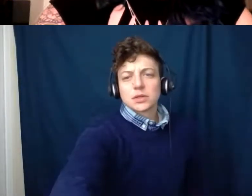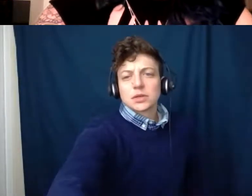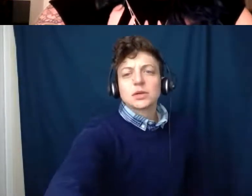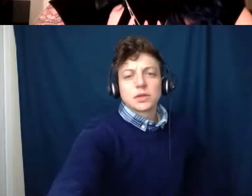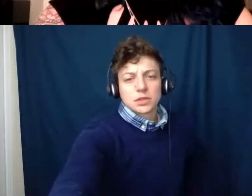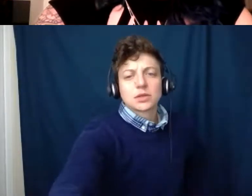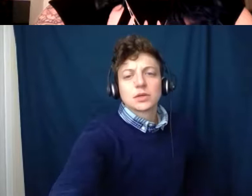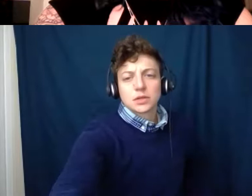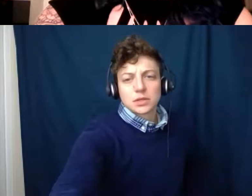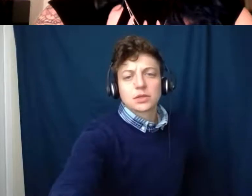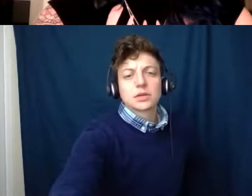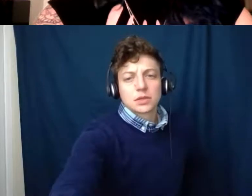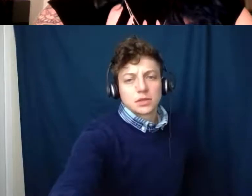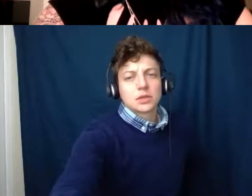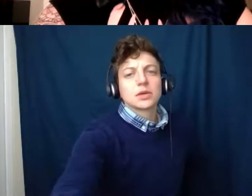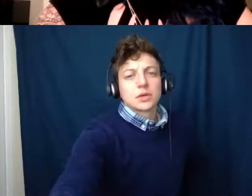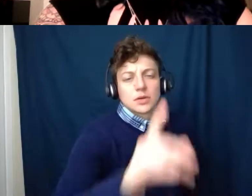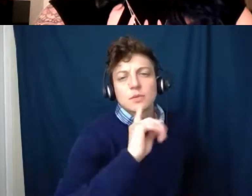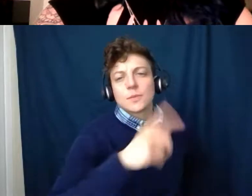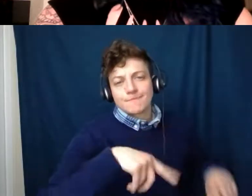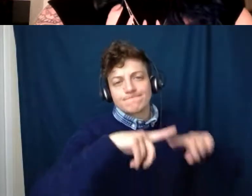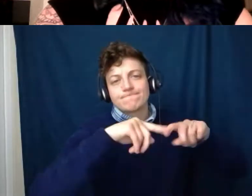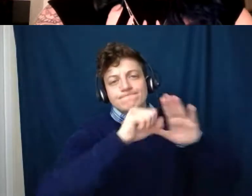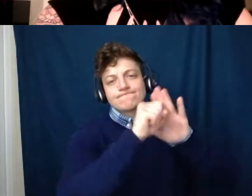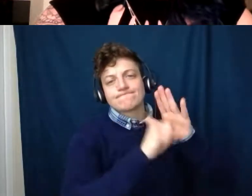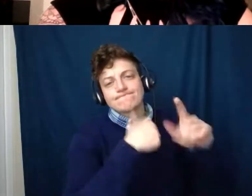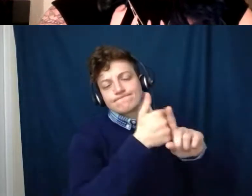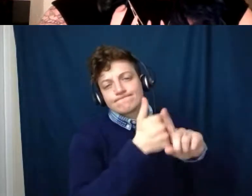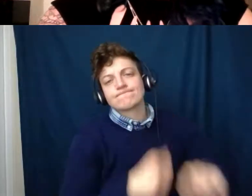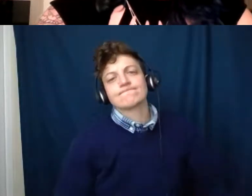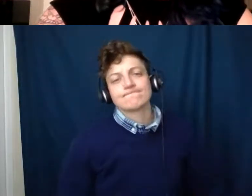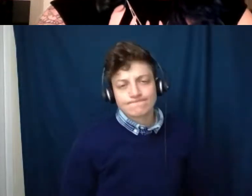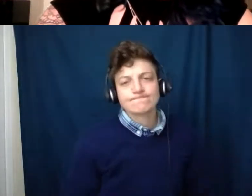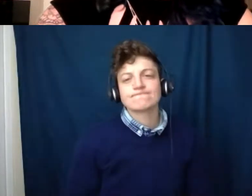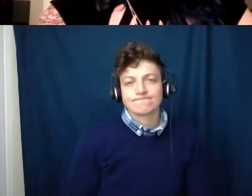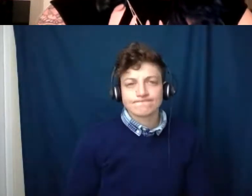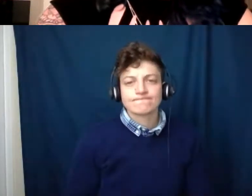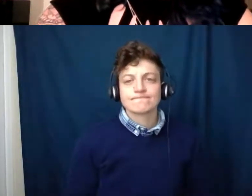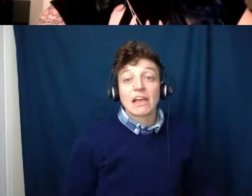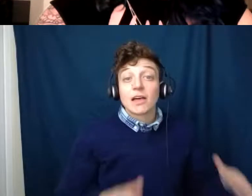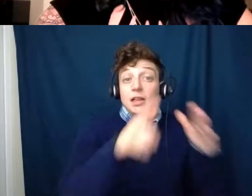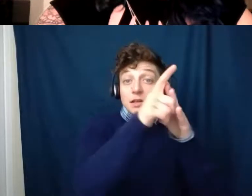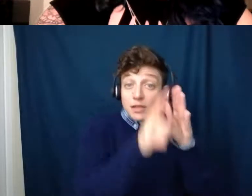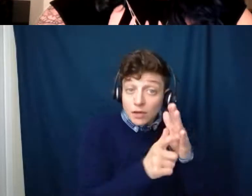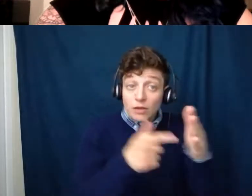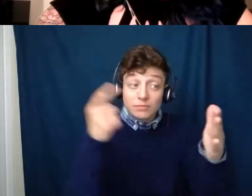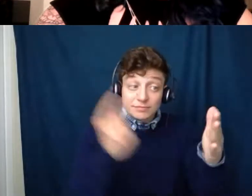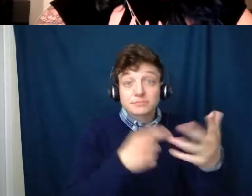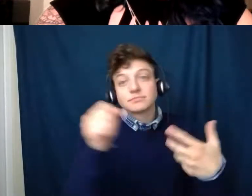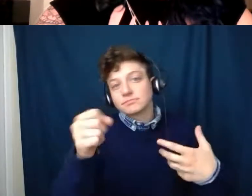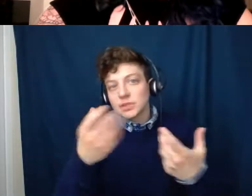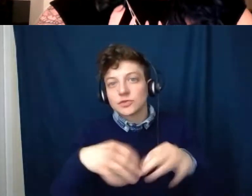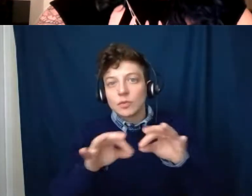it does kind of depend on the state. And so like the legal piece is like, important. And I